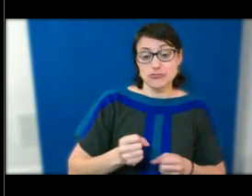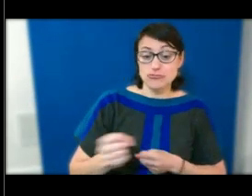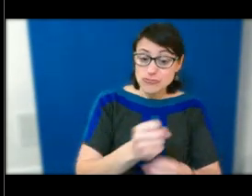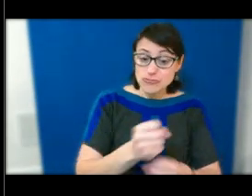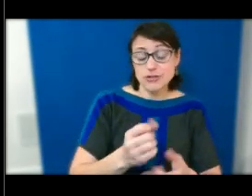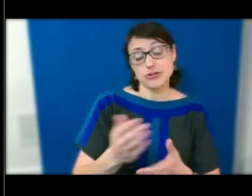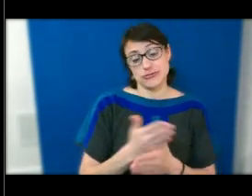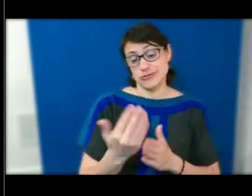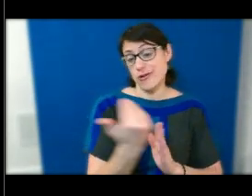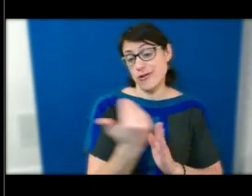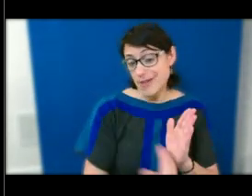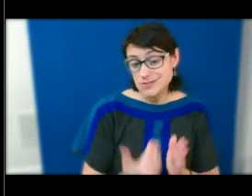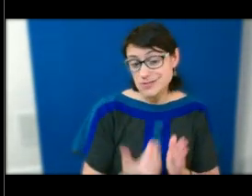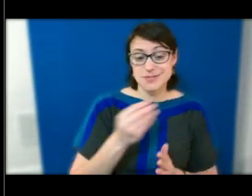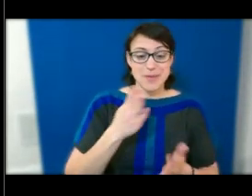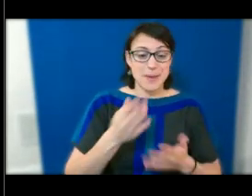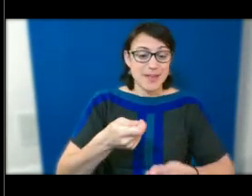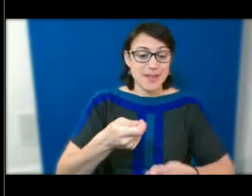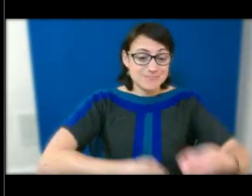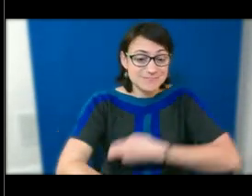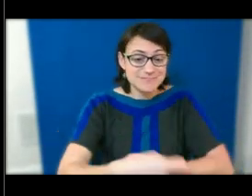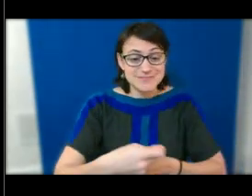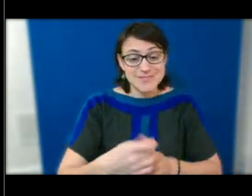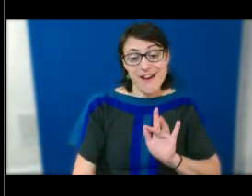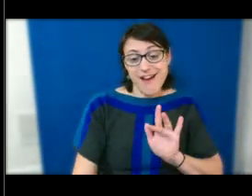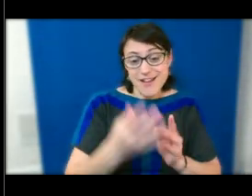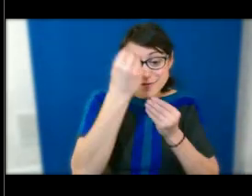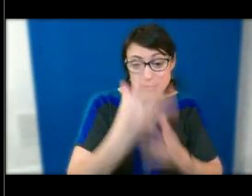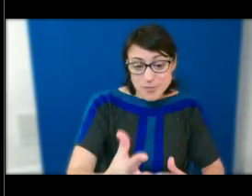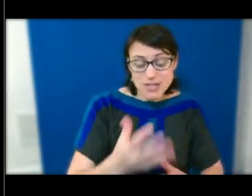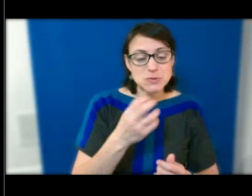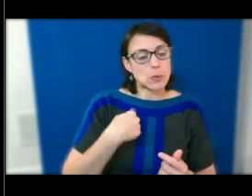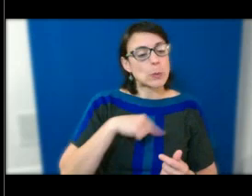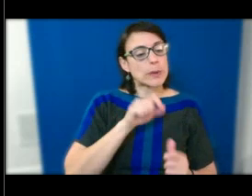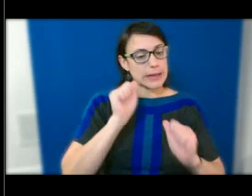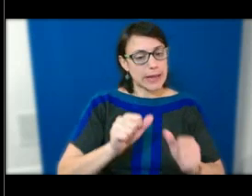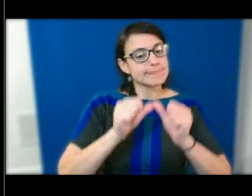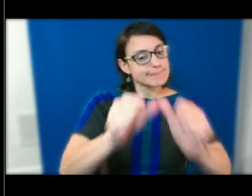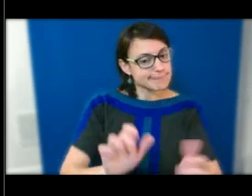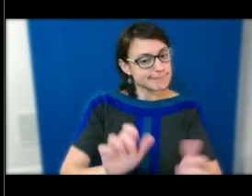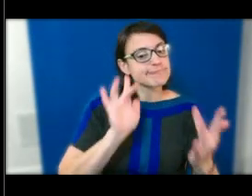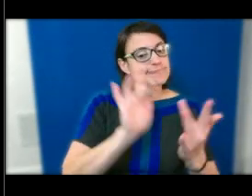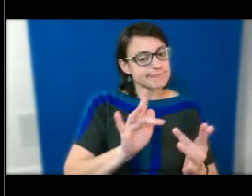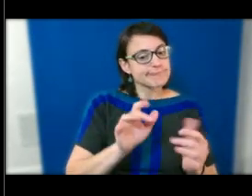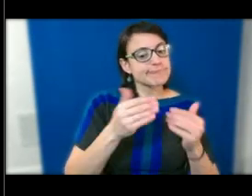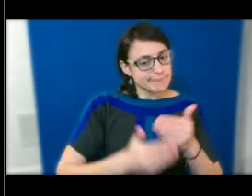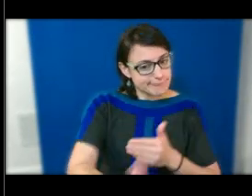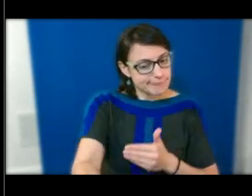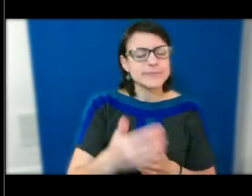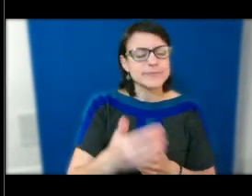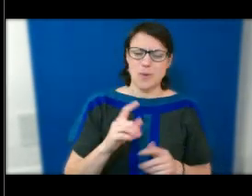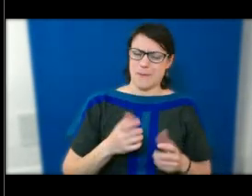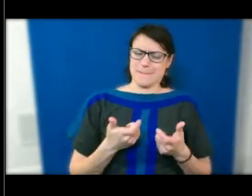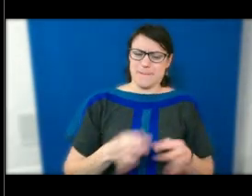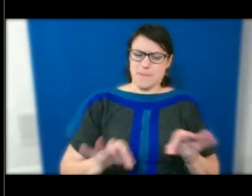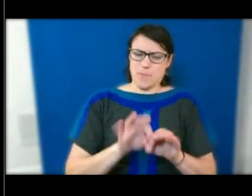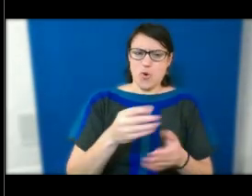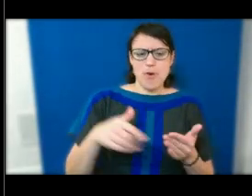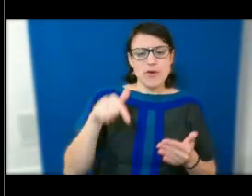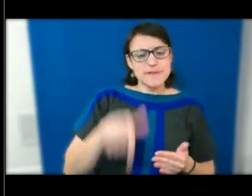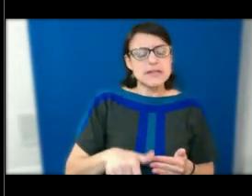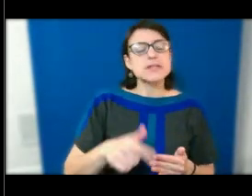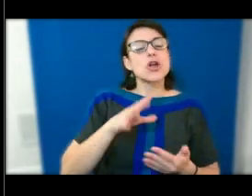exchange contact information, to be in touch later, because I think a big part of this is learning from each other's work, forming a community